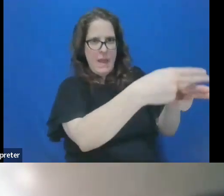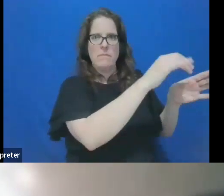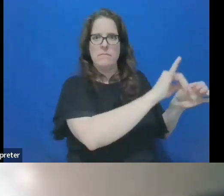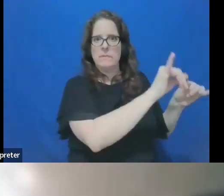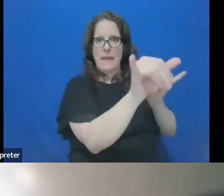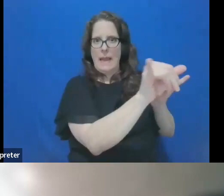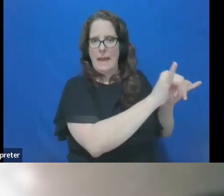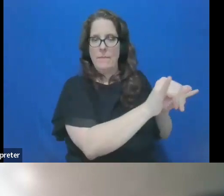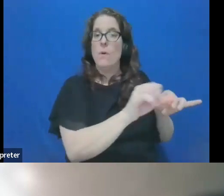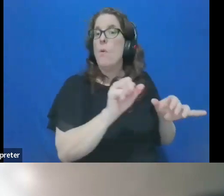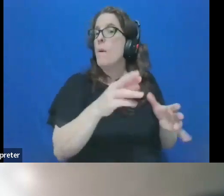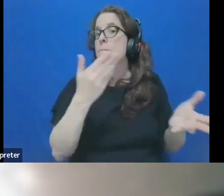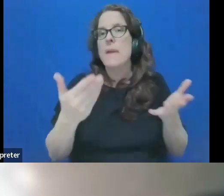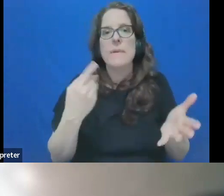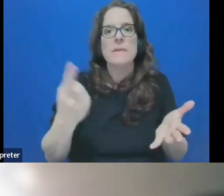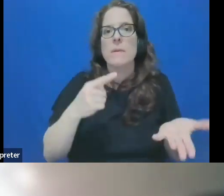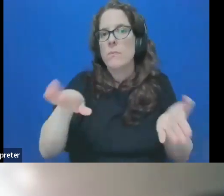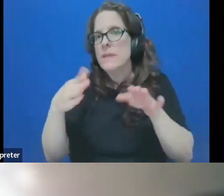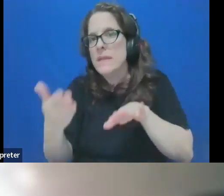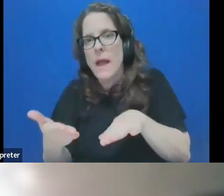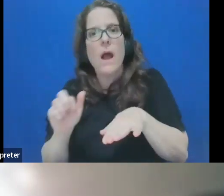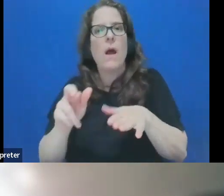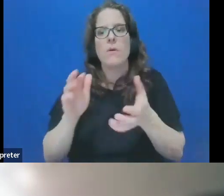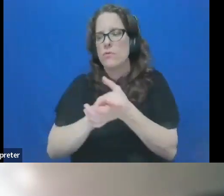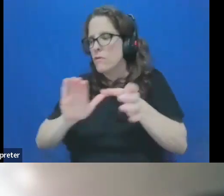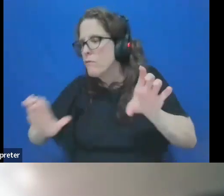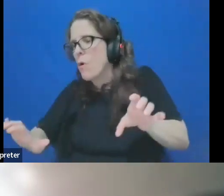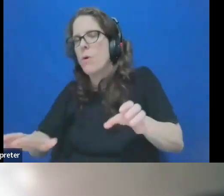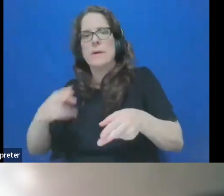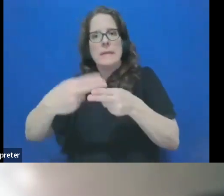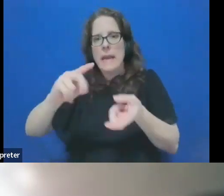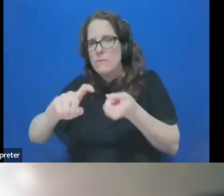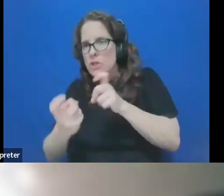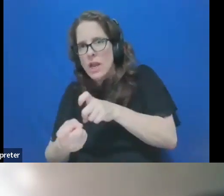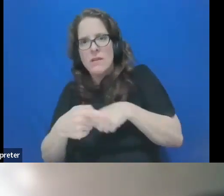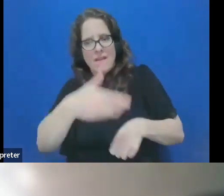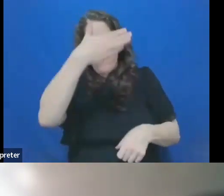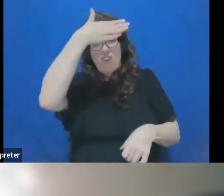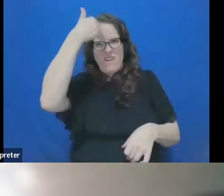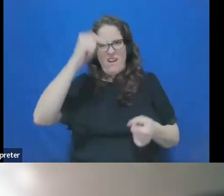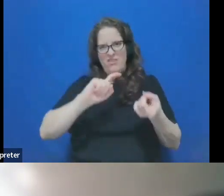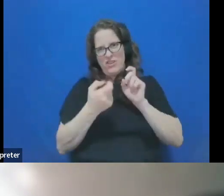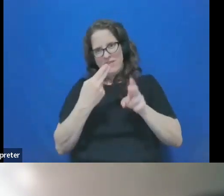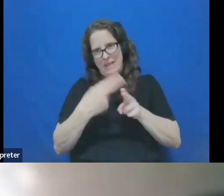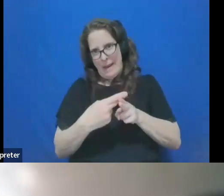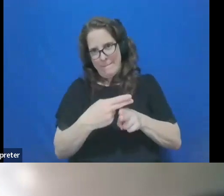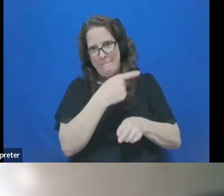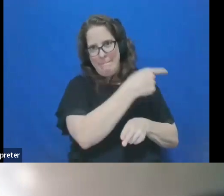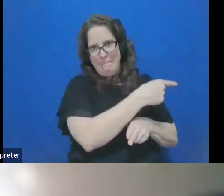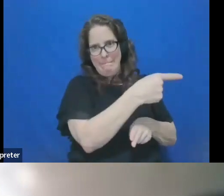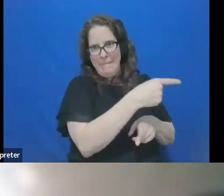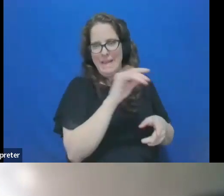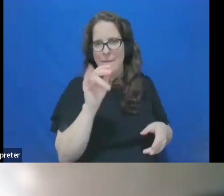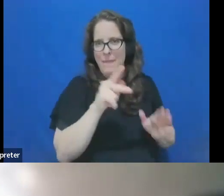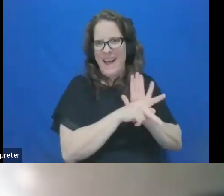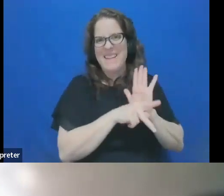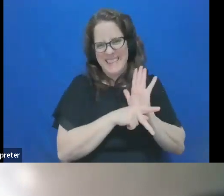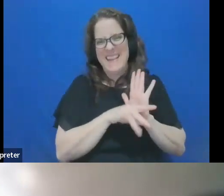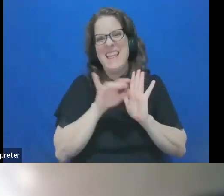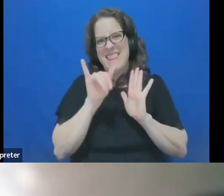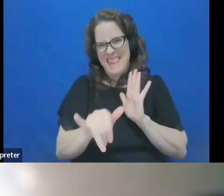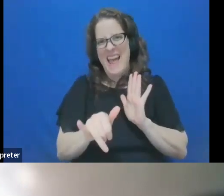didn't update those things so that it didn't get funded properly. I'd say that's another, mistake we see.